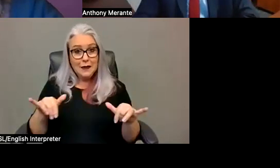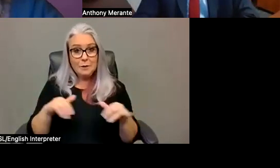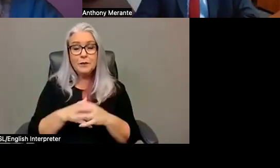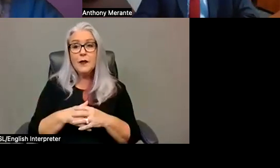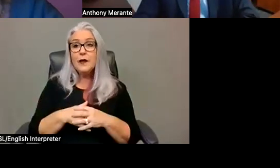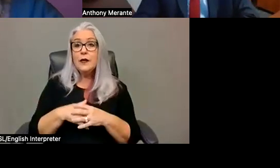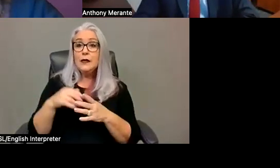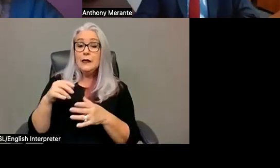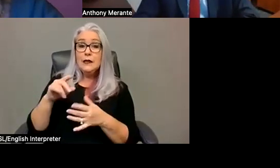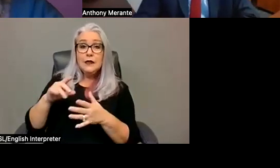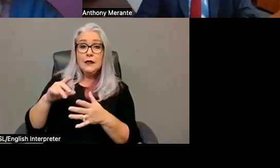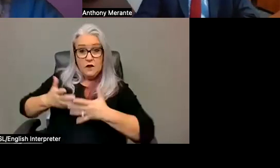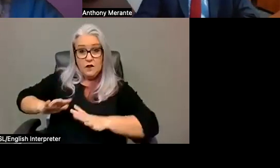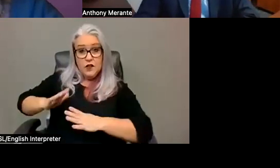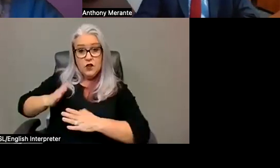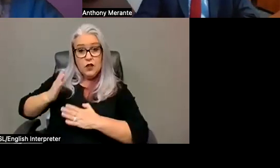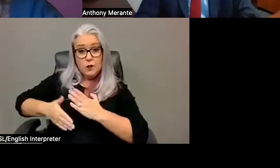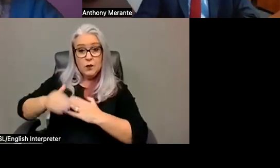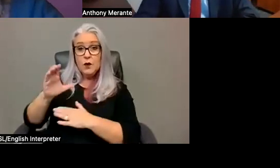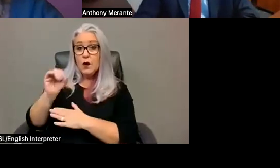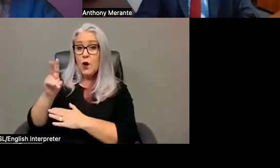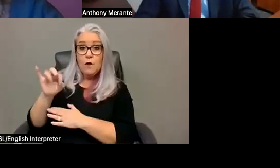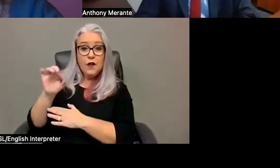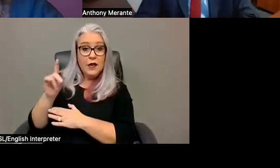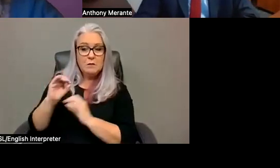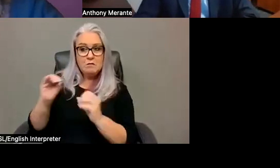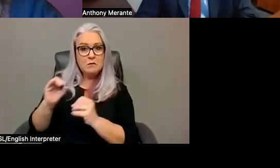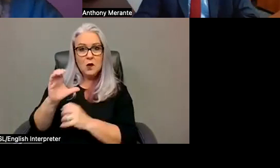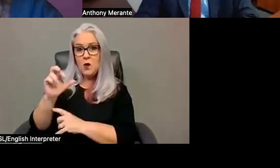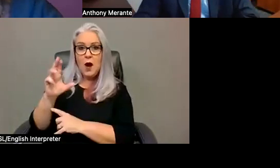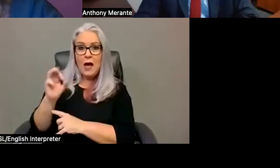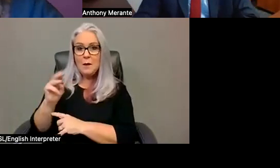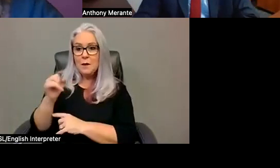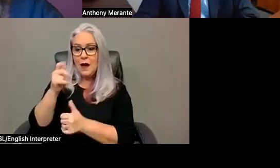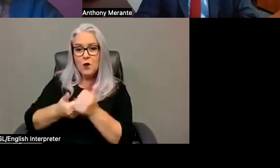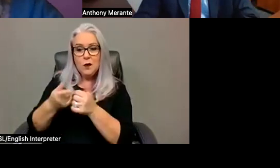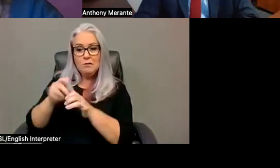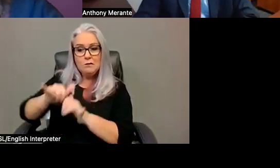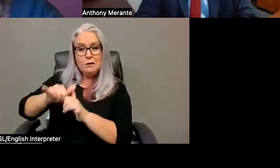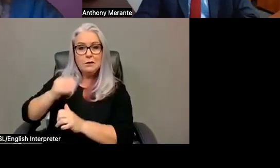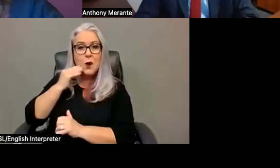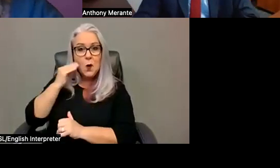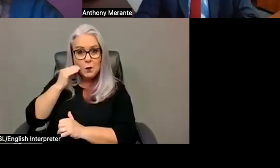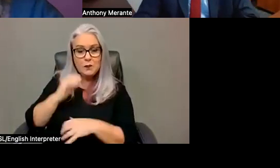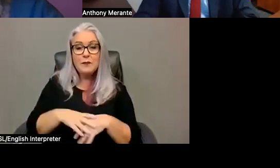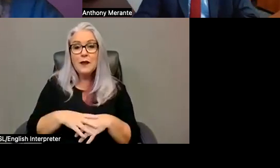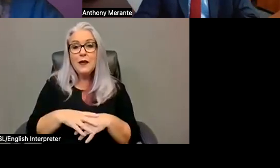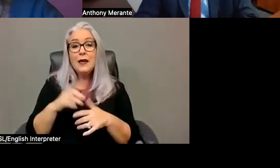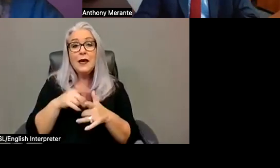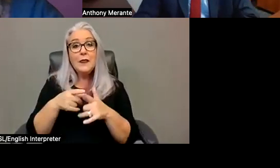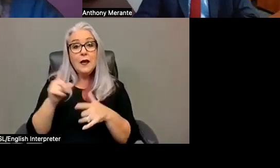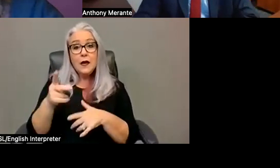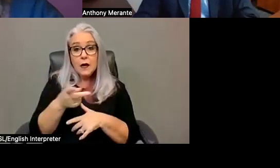coming out of COVID, which there was no crime happening at all because everyone, frankly, was home. And then we had a couple of